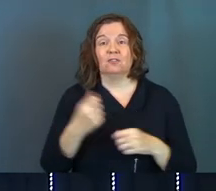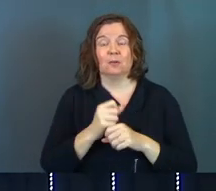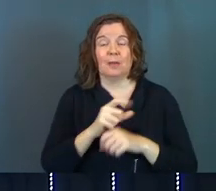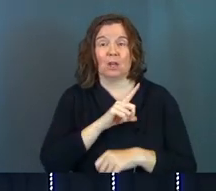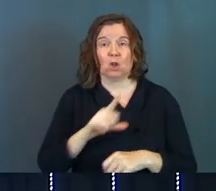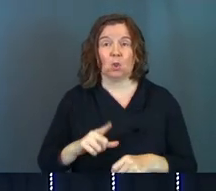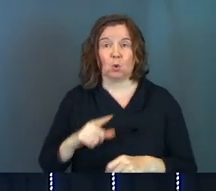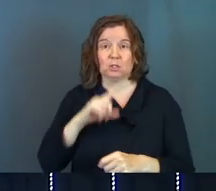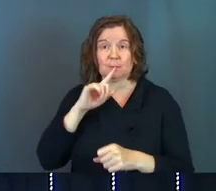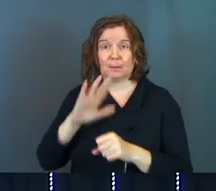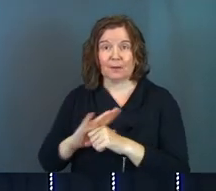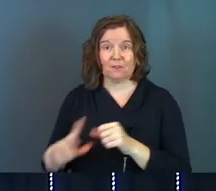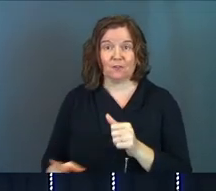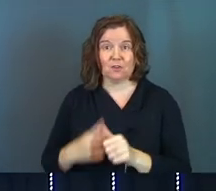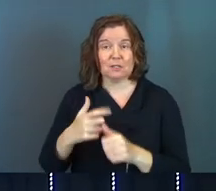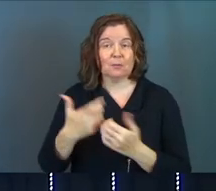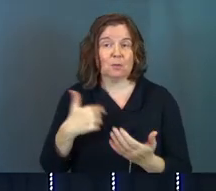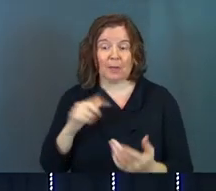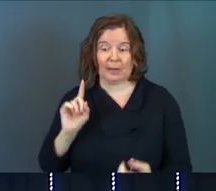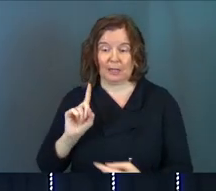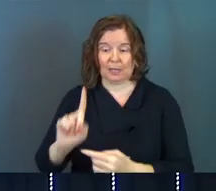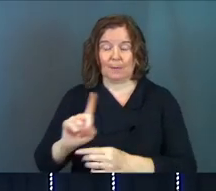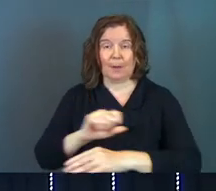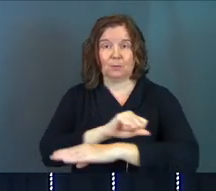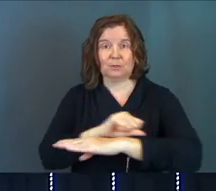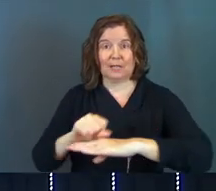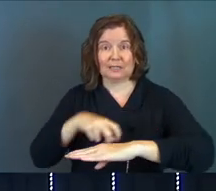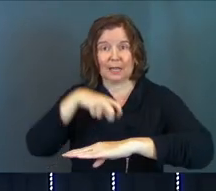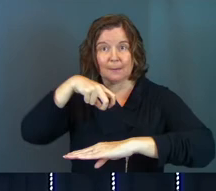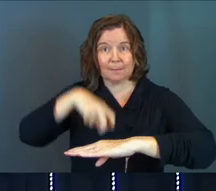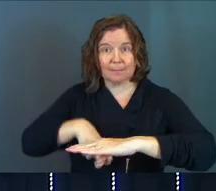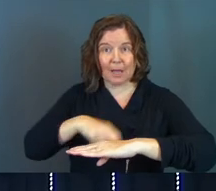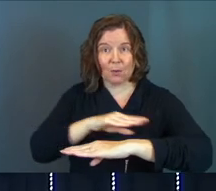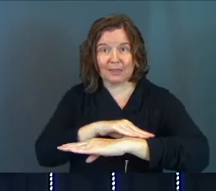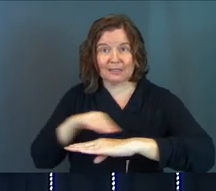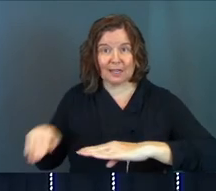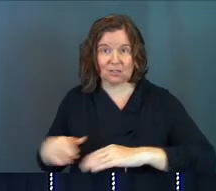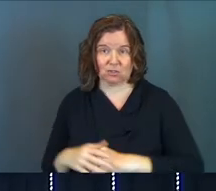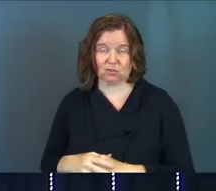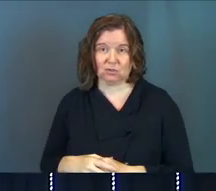you're making a lordship commitment for the first time you might even come up to the stage and bow at the stage